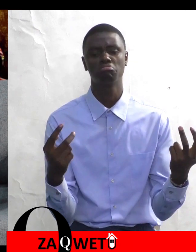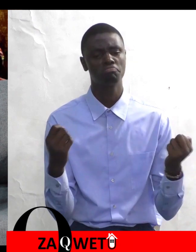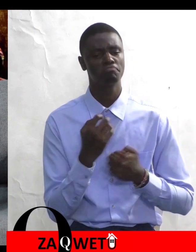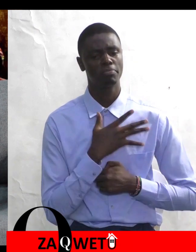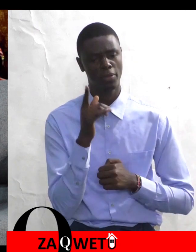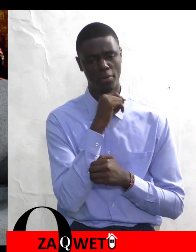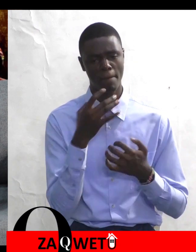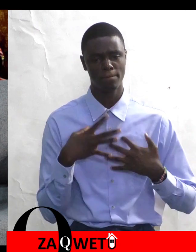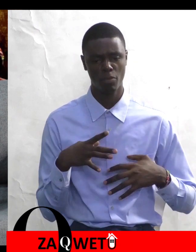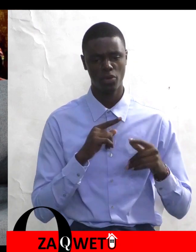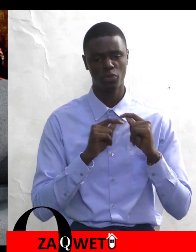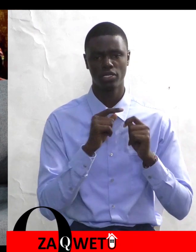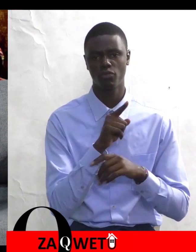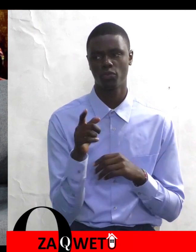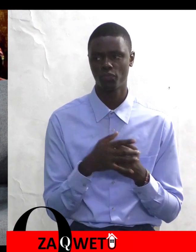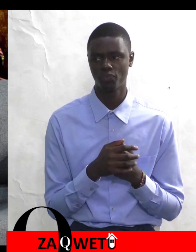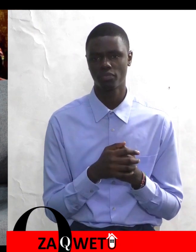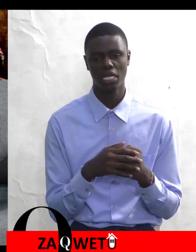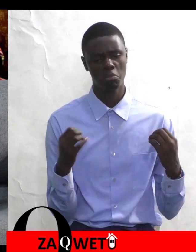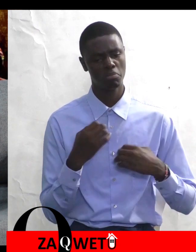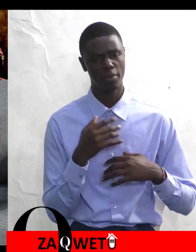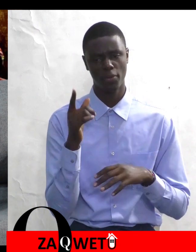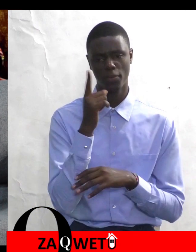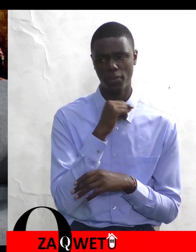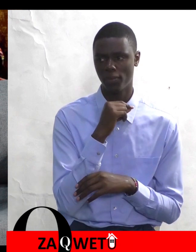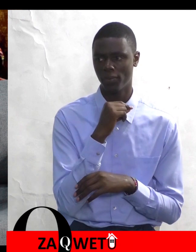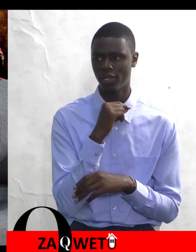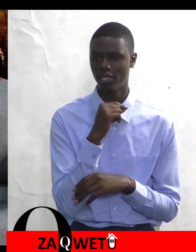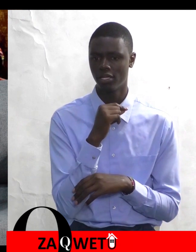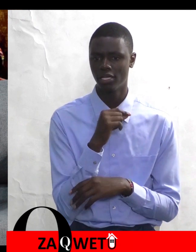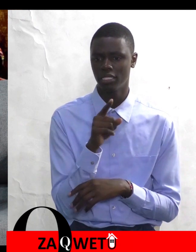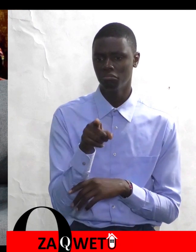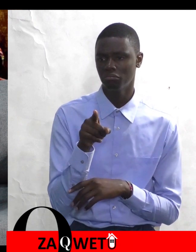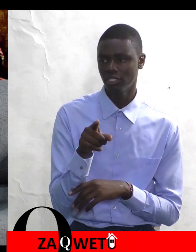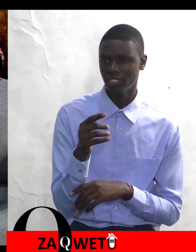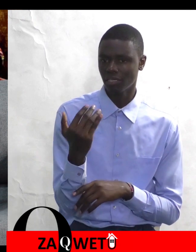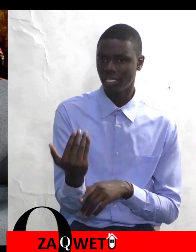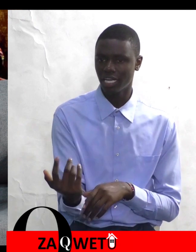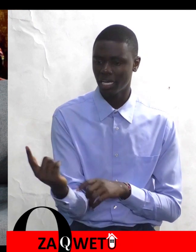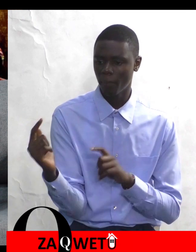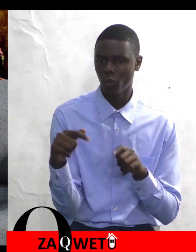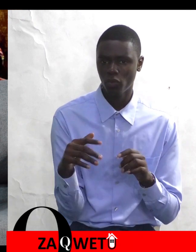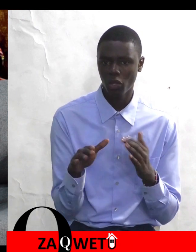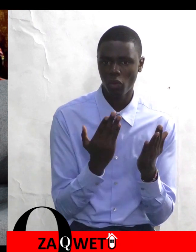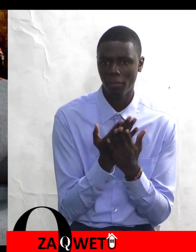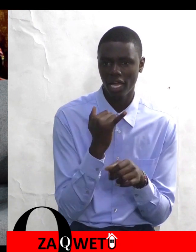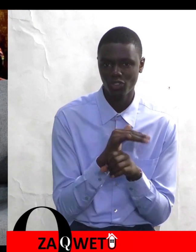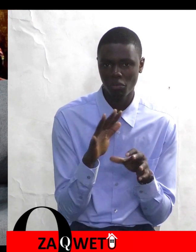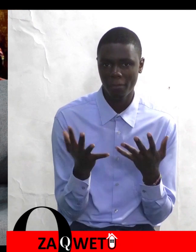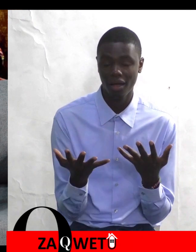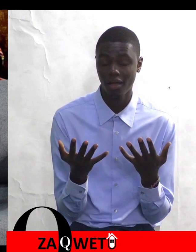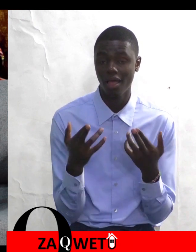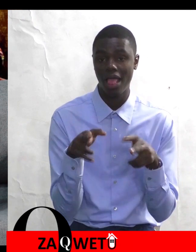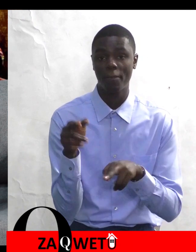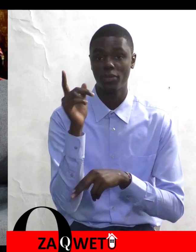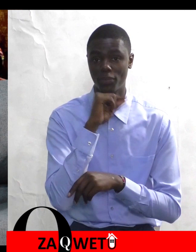umeenda kwa panelists and they were surprised, like the people who were interviewing you, they were really surprised of is this a kid who have